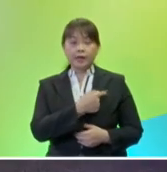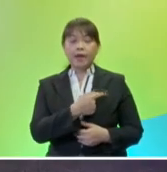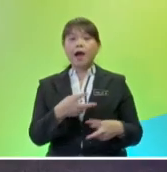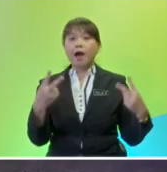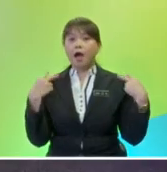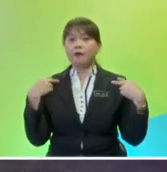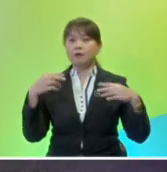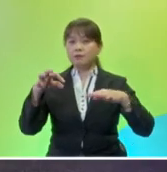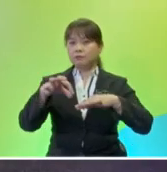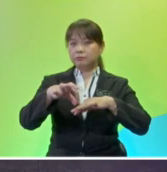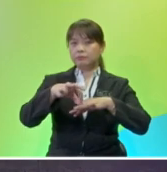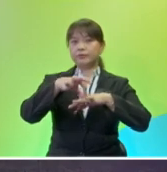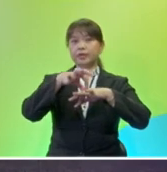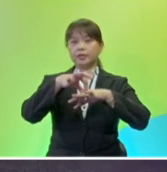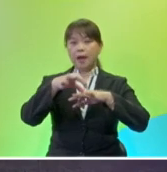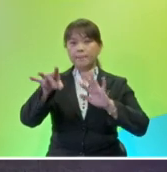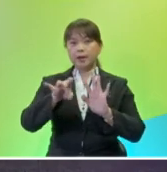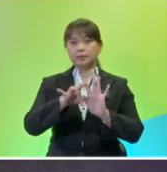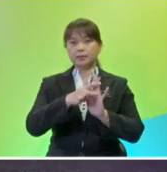magnet. The ring magnet.